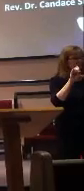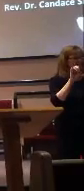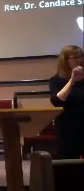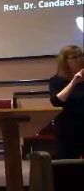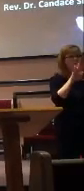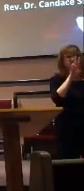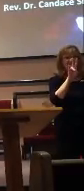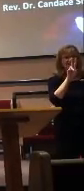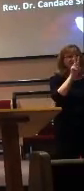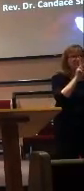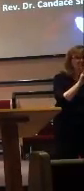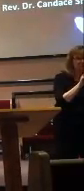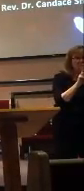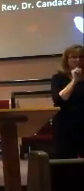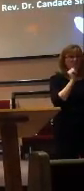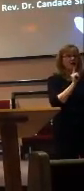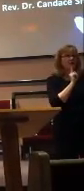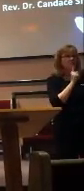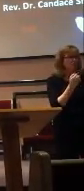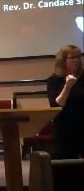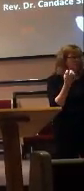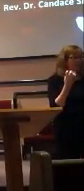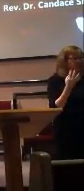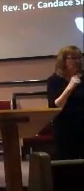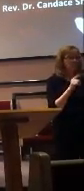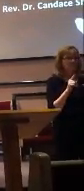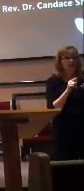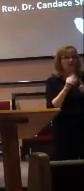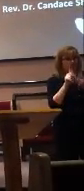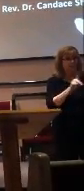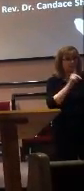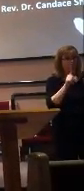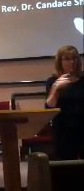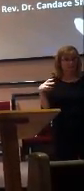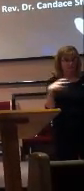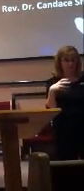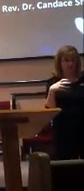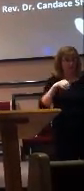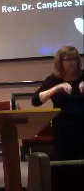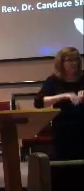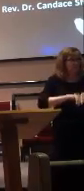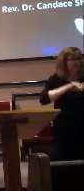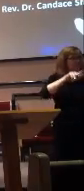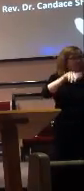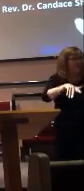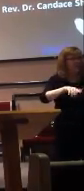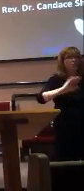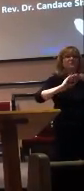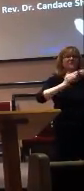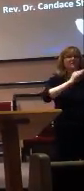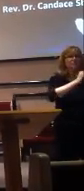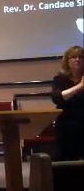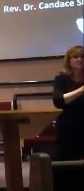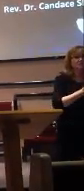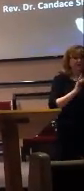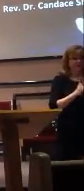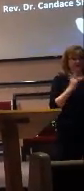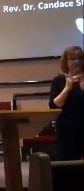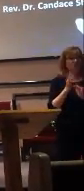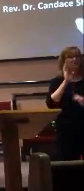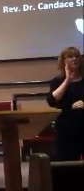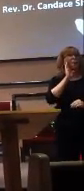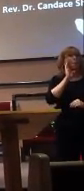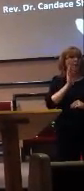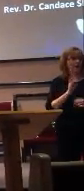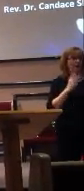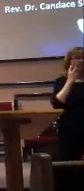or 72, we're not sure which, people out to the villages that he is going to be coming to.